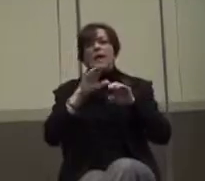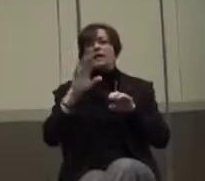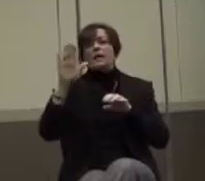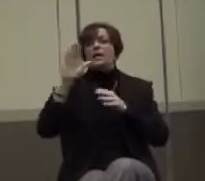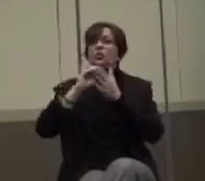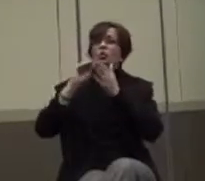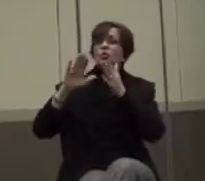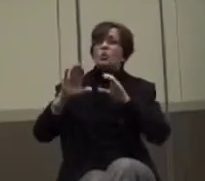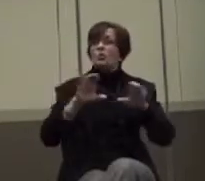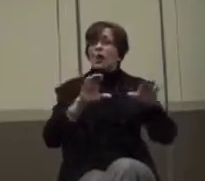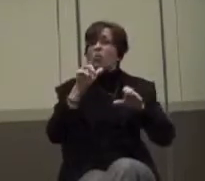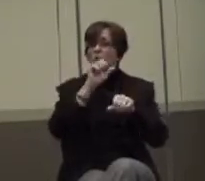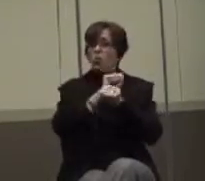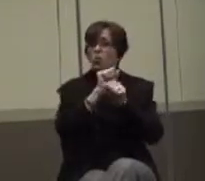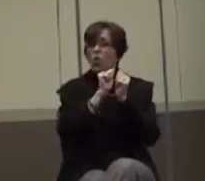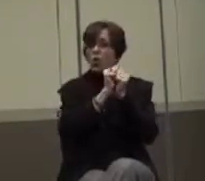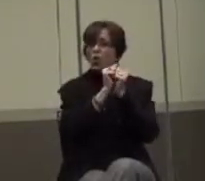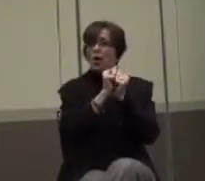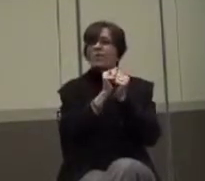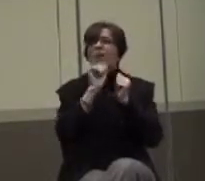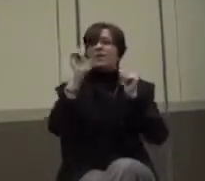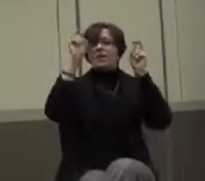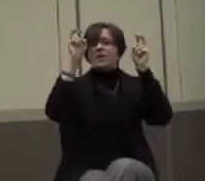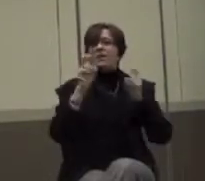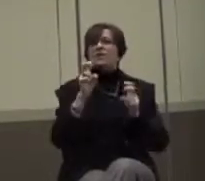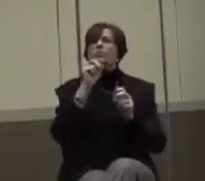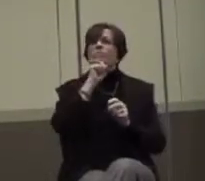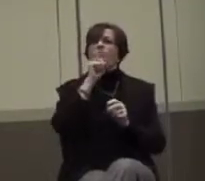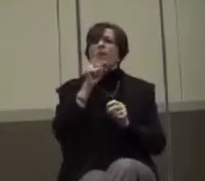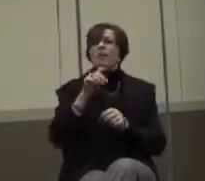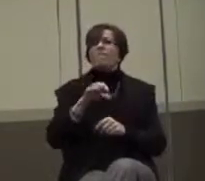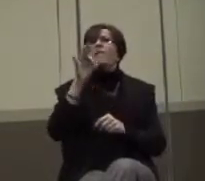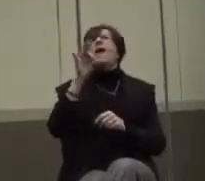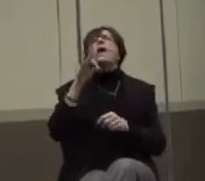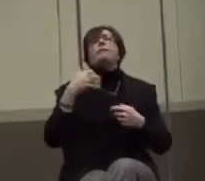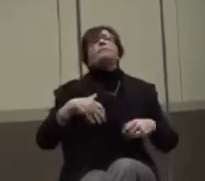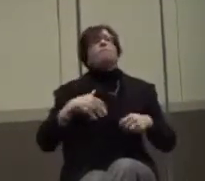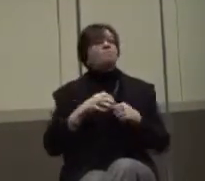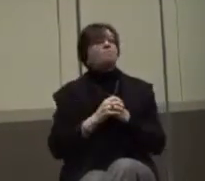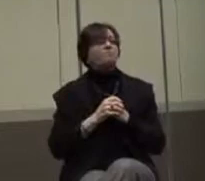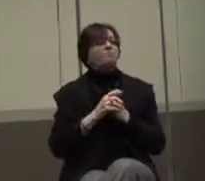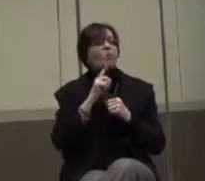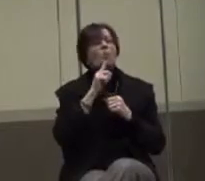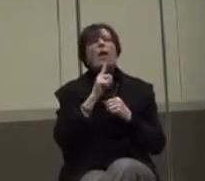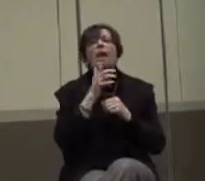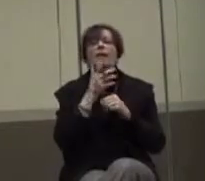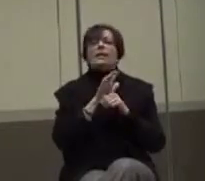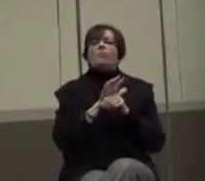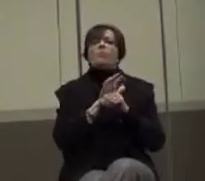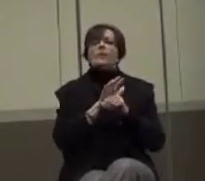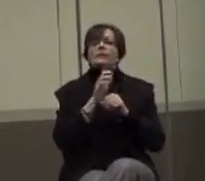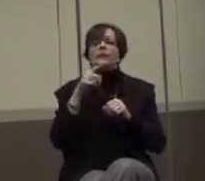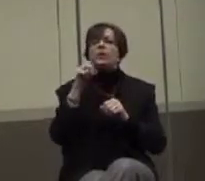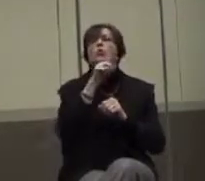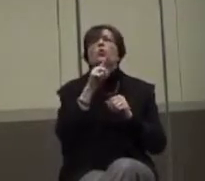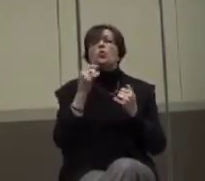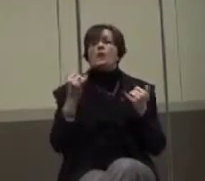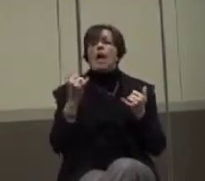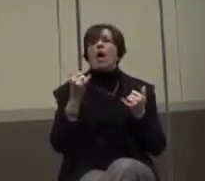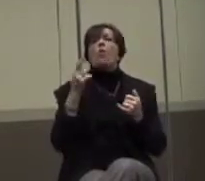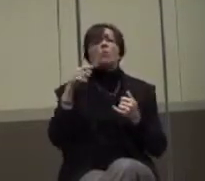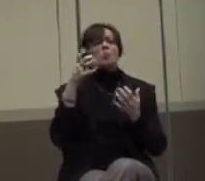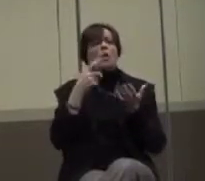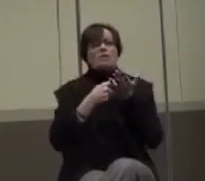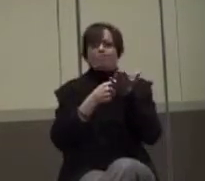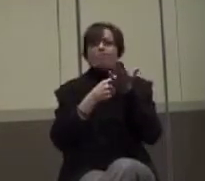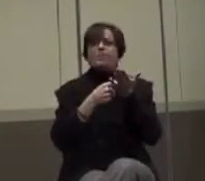with? What are the issues you really find kind of pressing on you right now that you'd like to talk about? Because obviously, I want this to